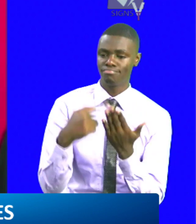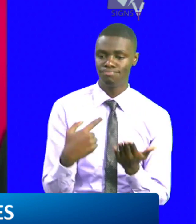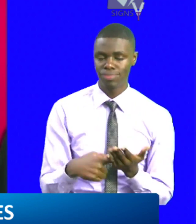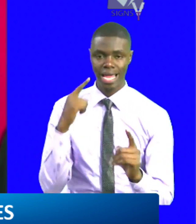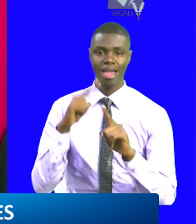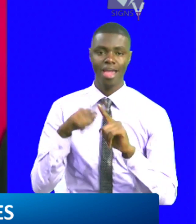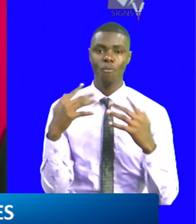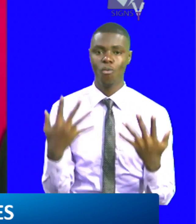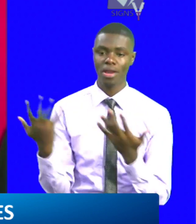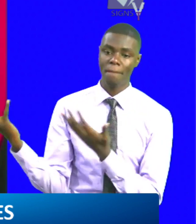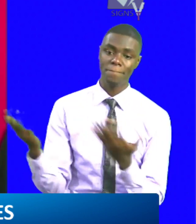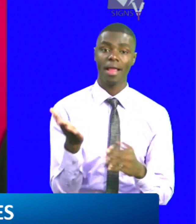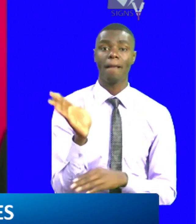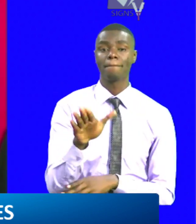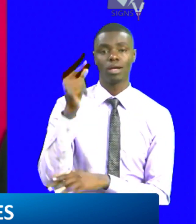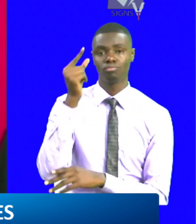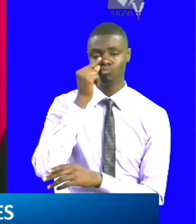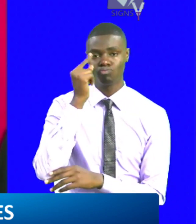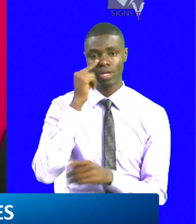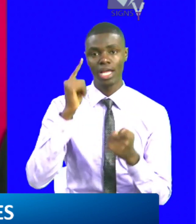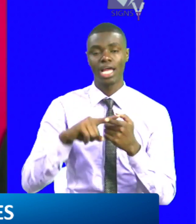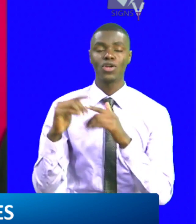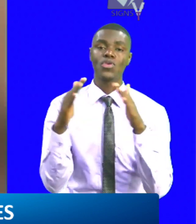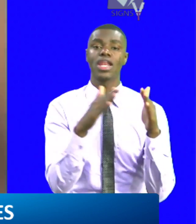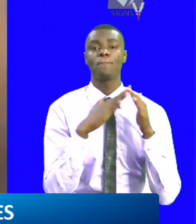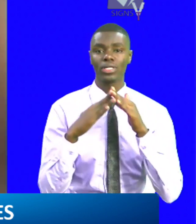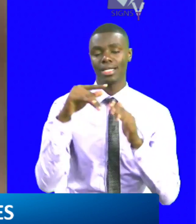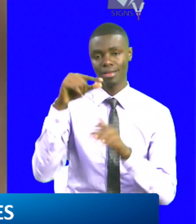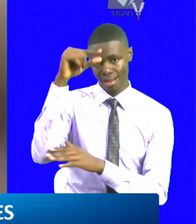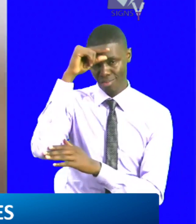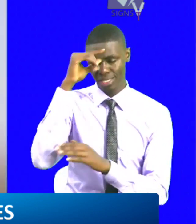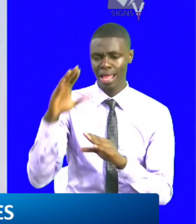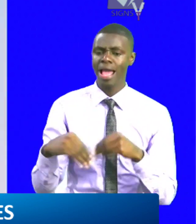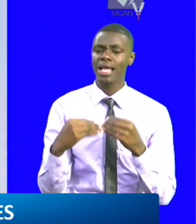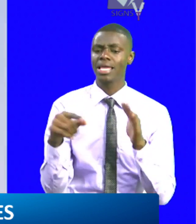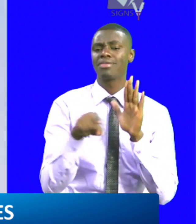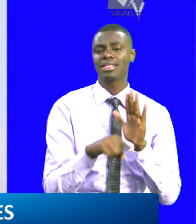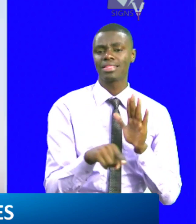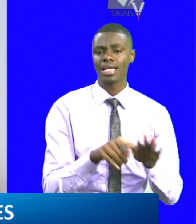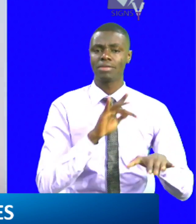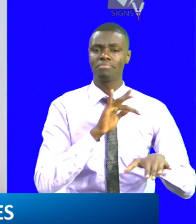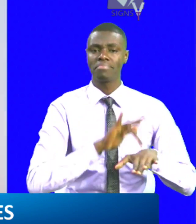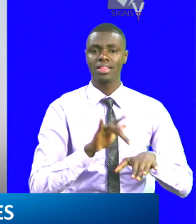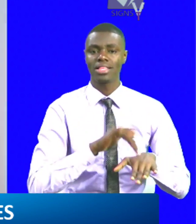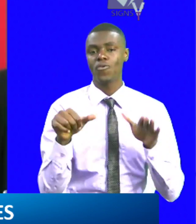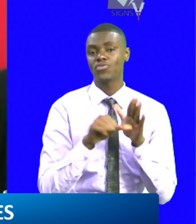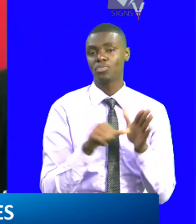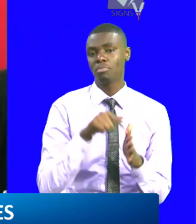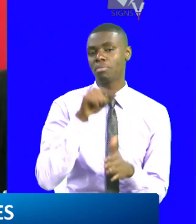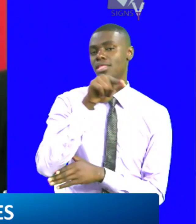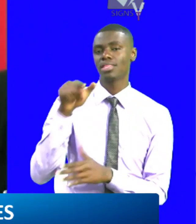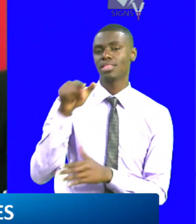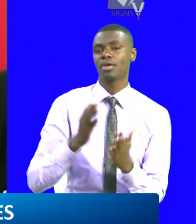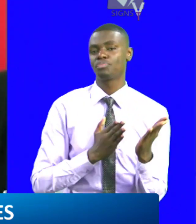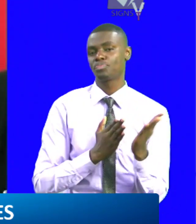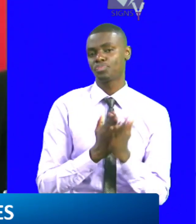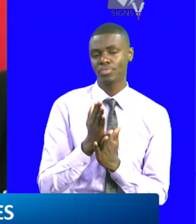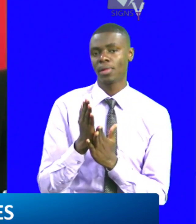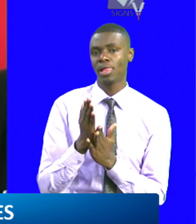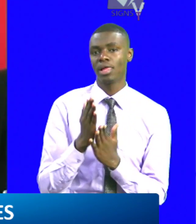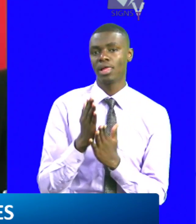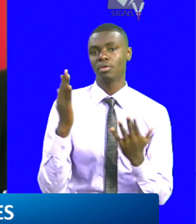an unconditional ceasefire that facilitates unhindered humanitarian access and ensures protection